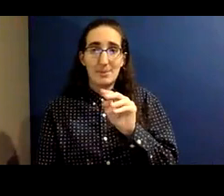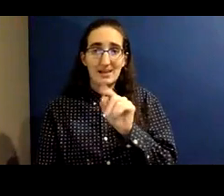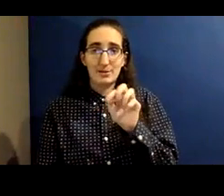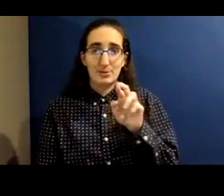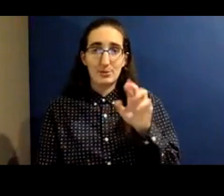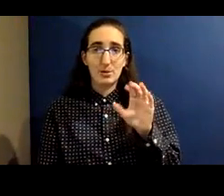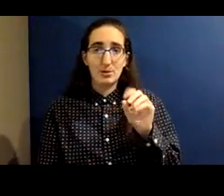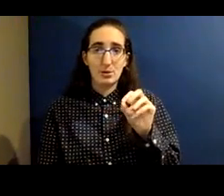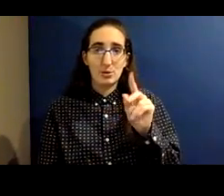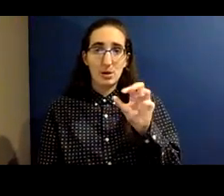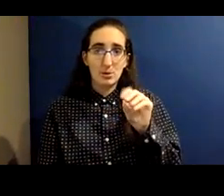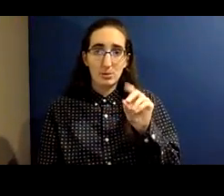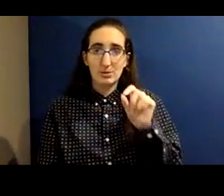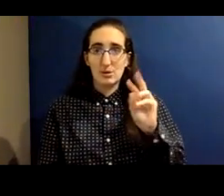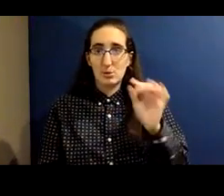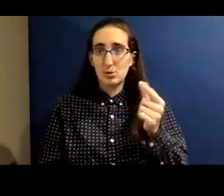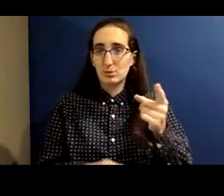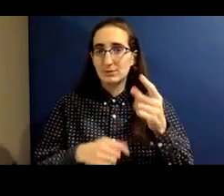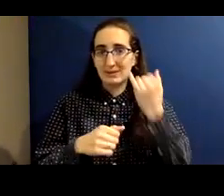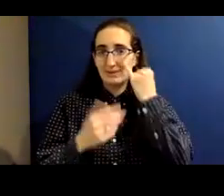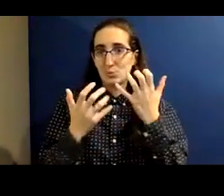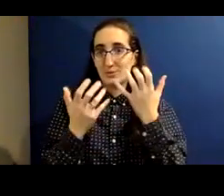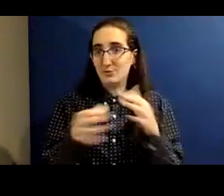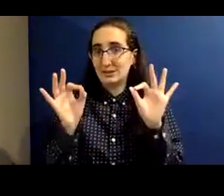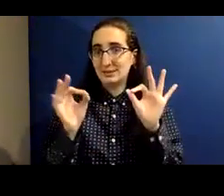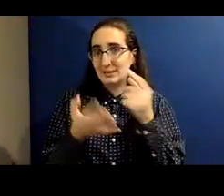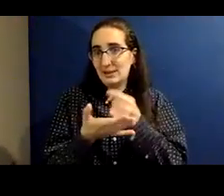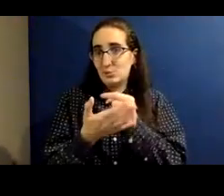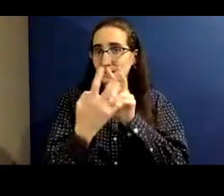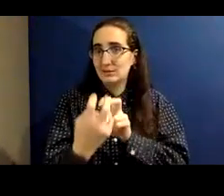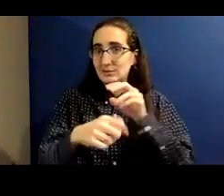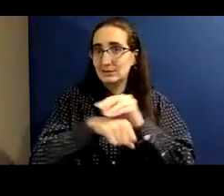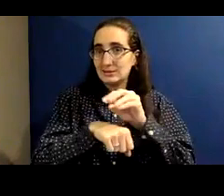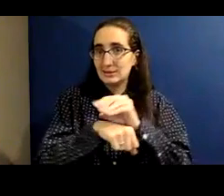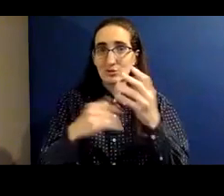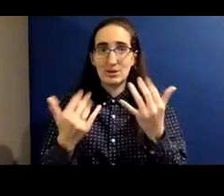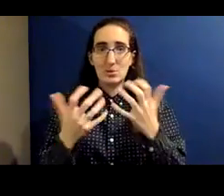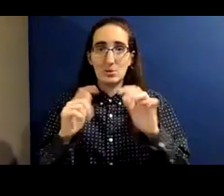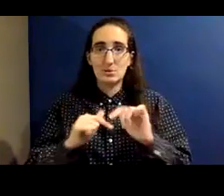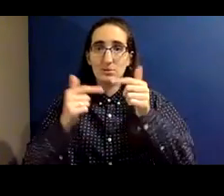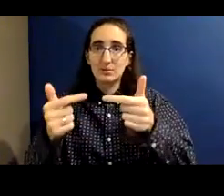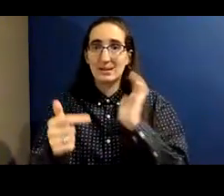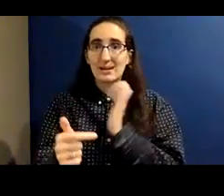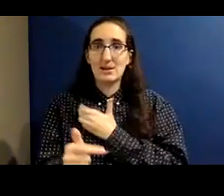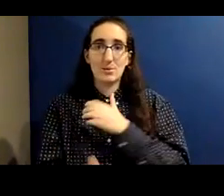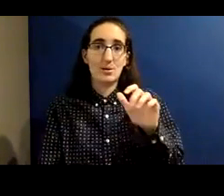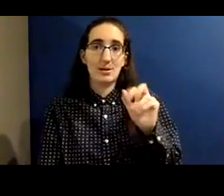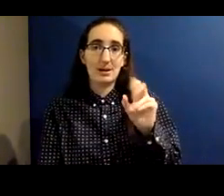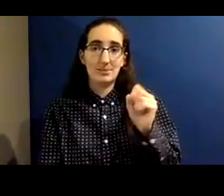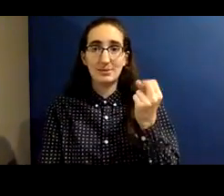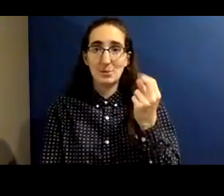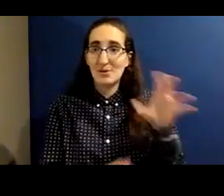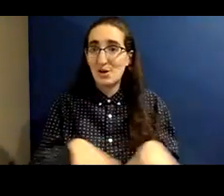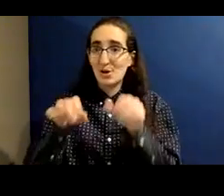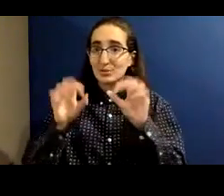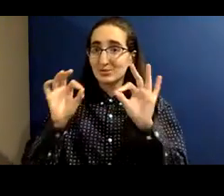imattercolorado.org for the 3 free therapy sessions. And now I want to turn it back over to our Adams 12 hosts.